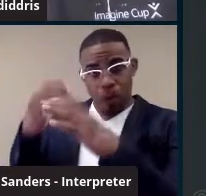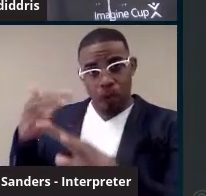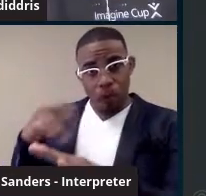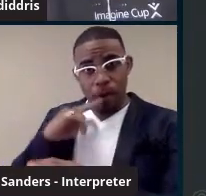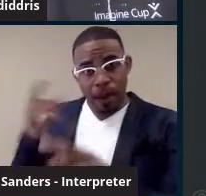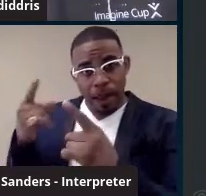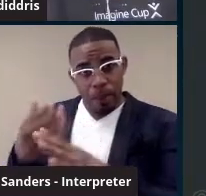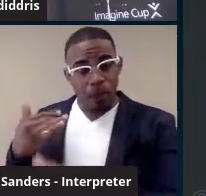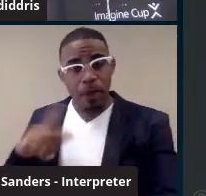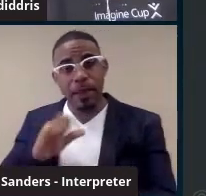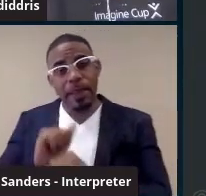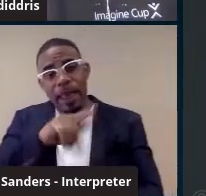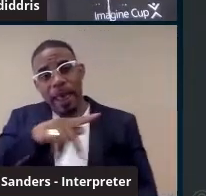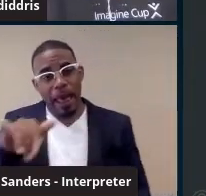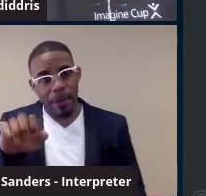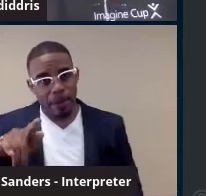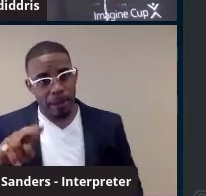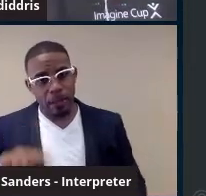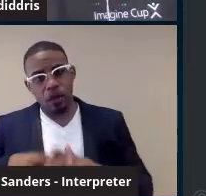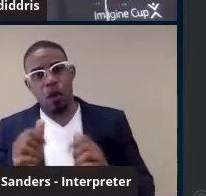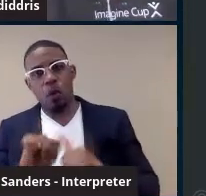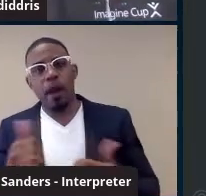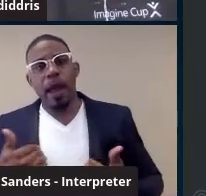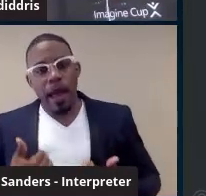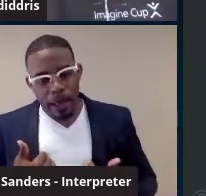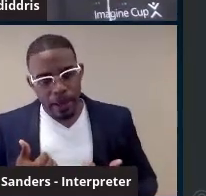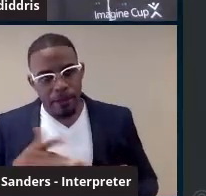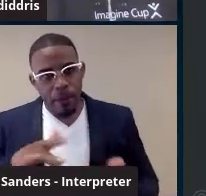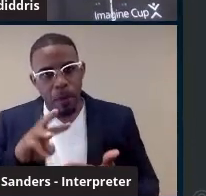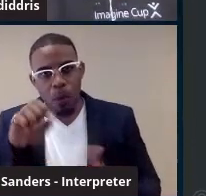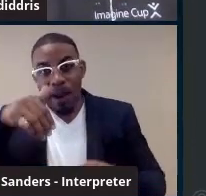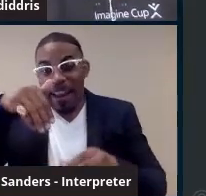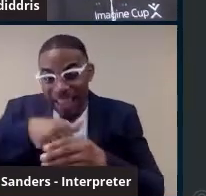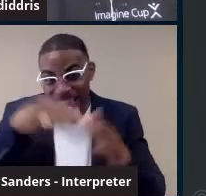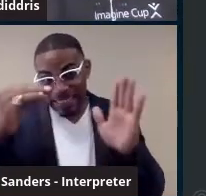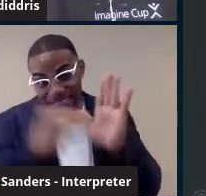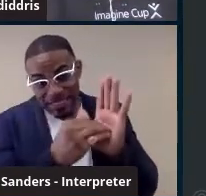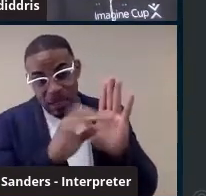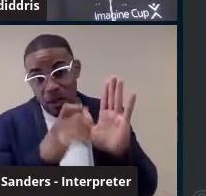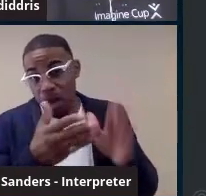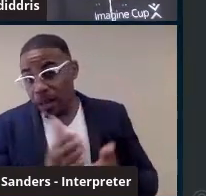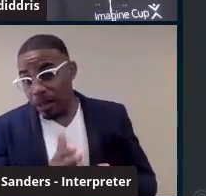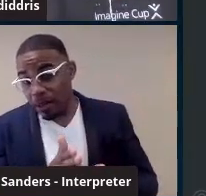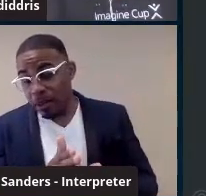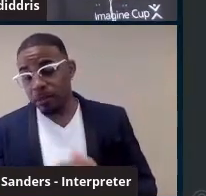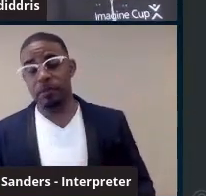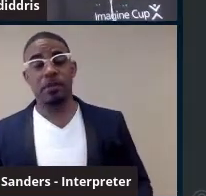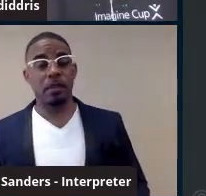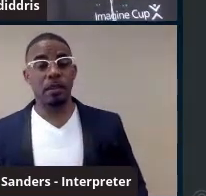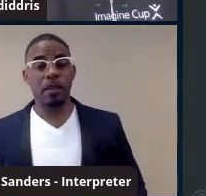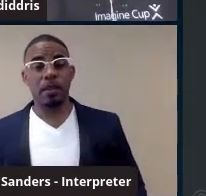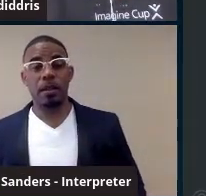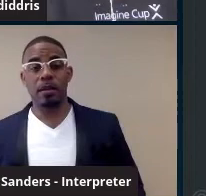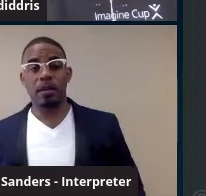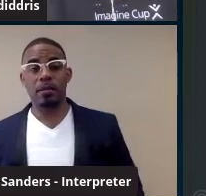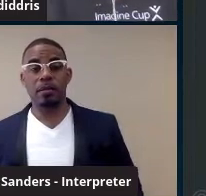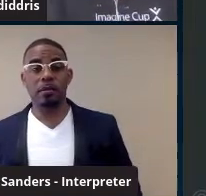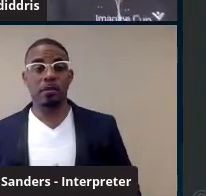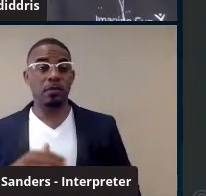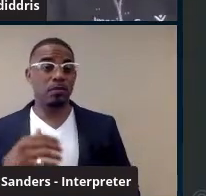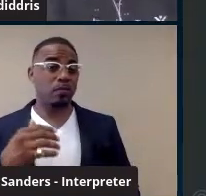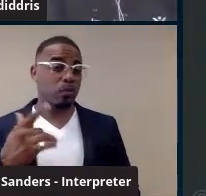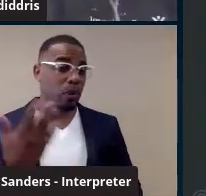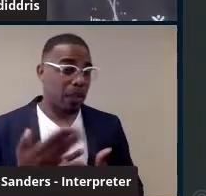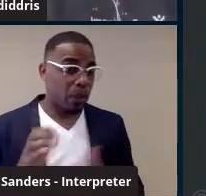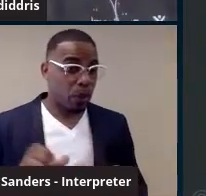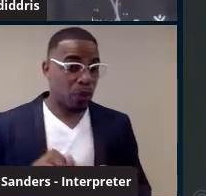that our application will get noticed that we have a middleware in here, all right? Then one thing that we can do is to create in our setup